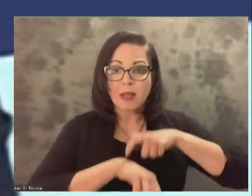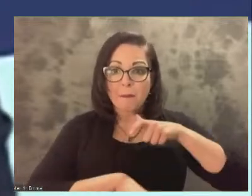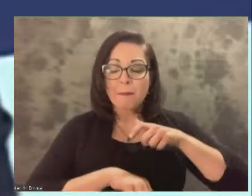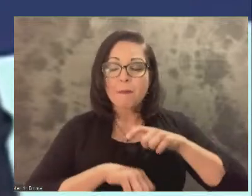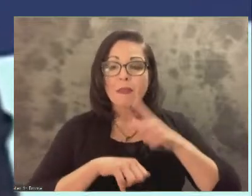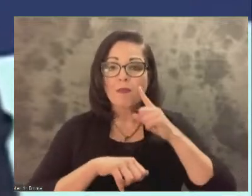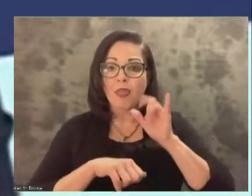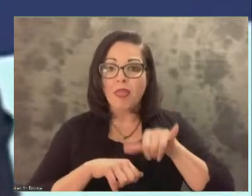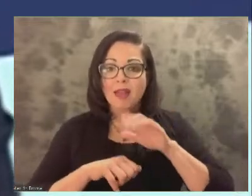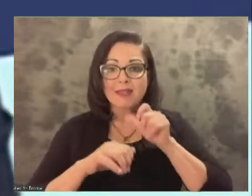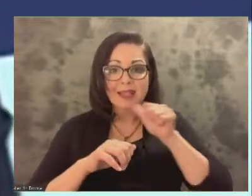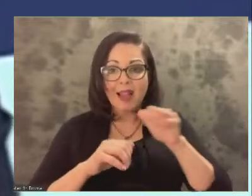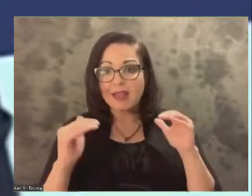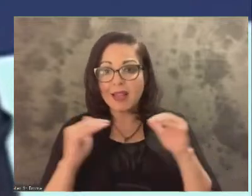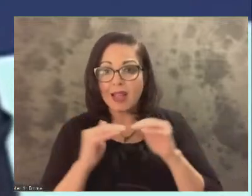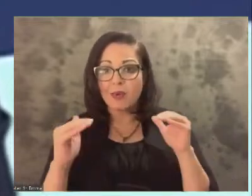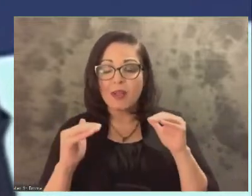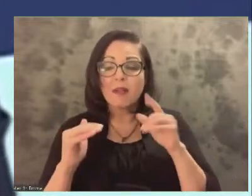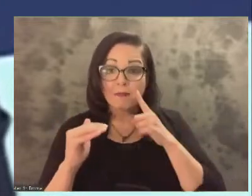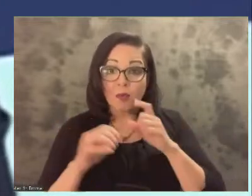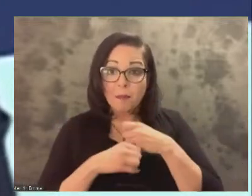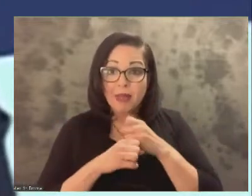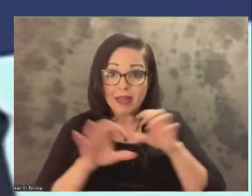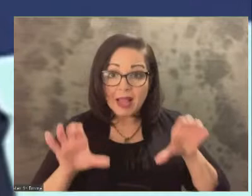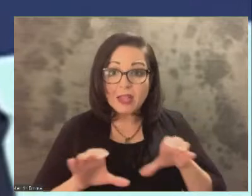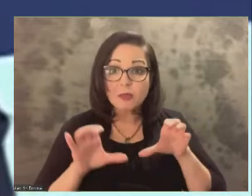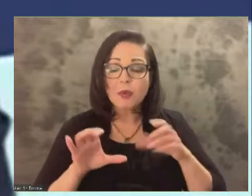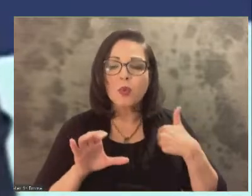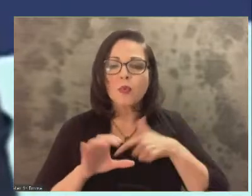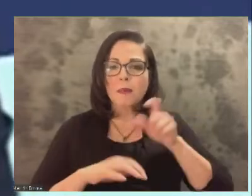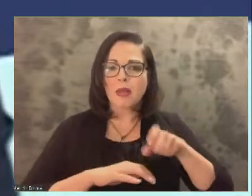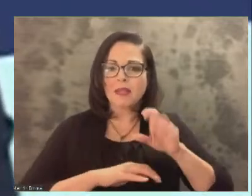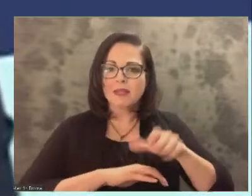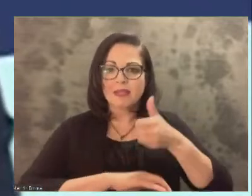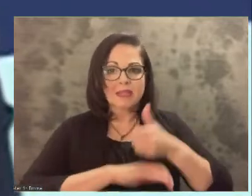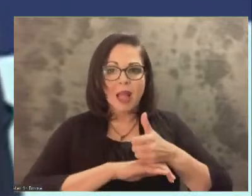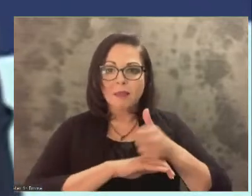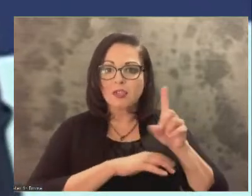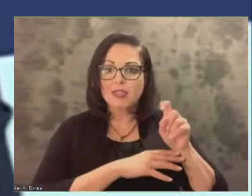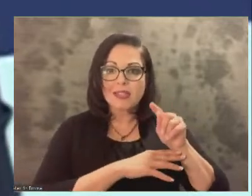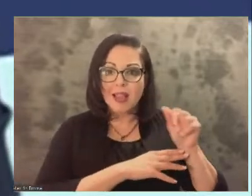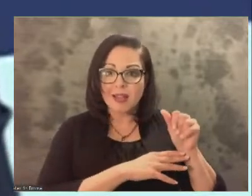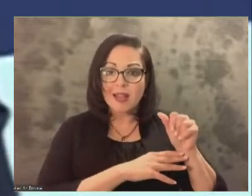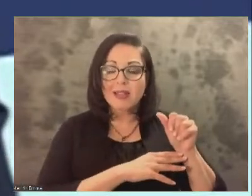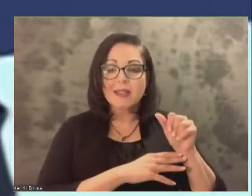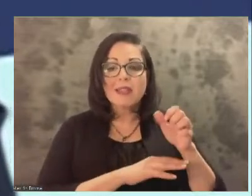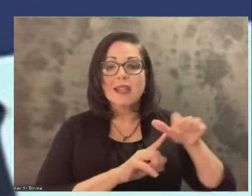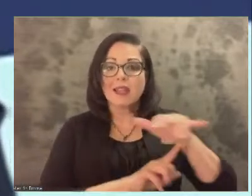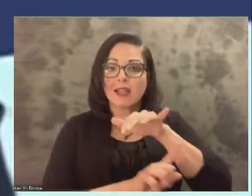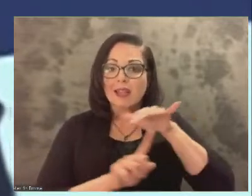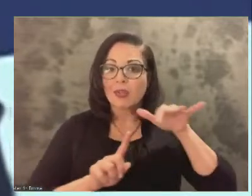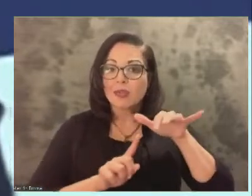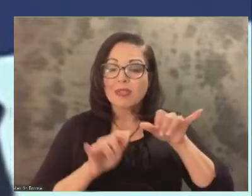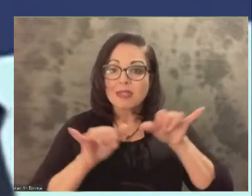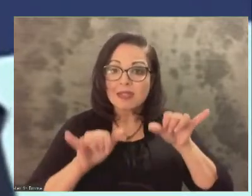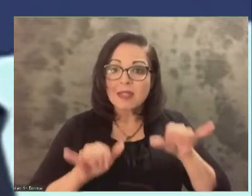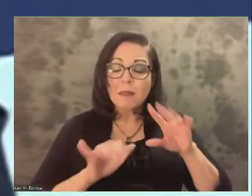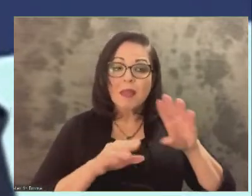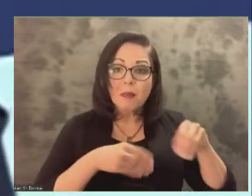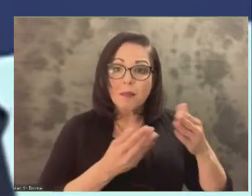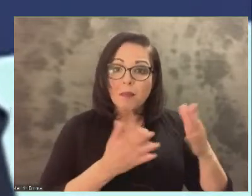make equity actionable, we must establish a data ecosystem that promotes